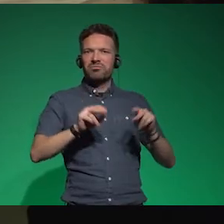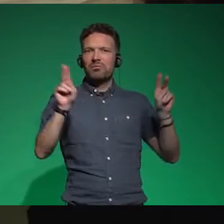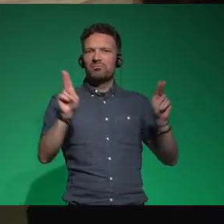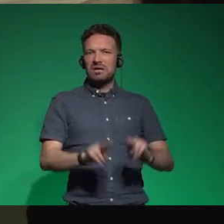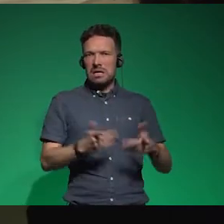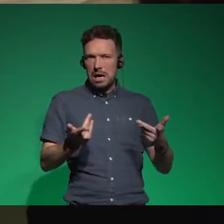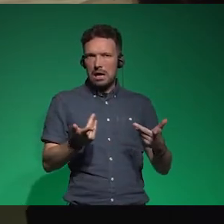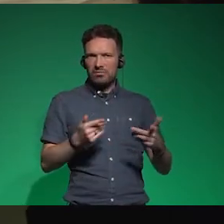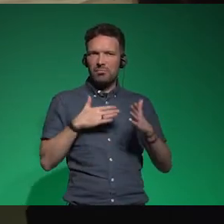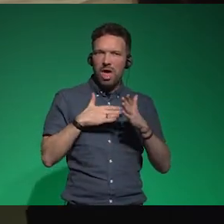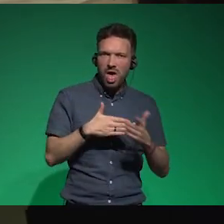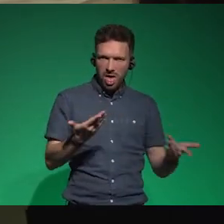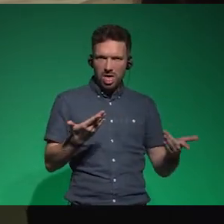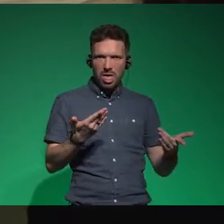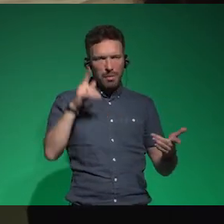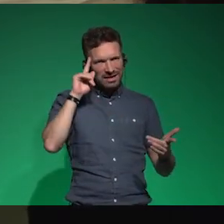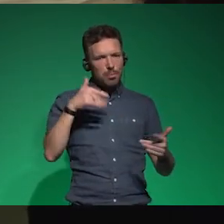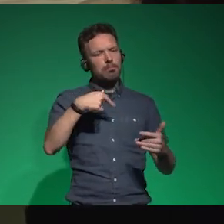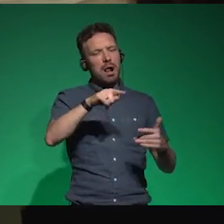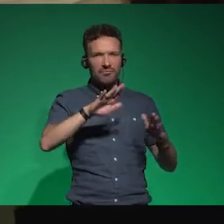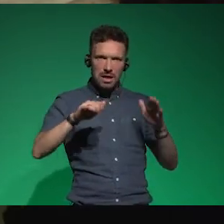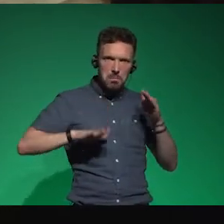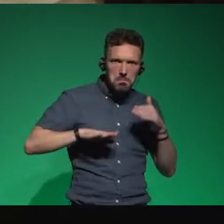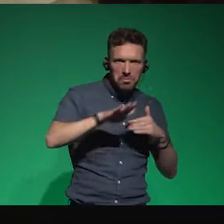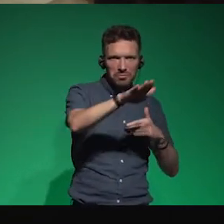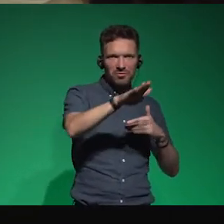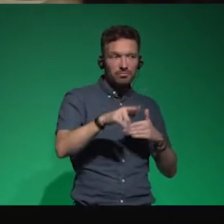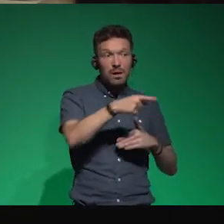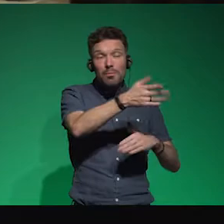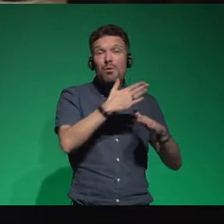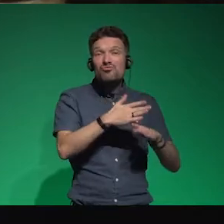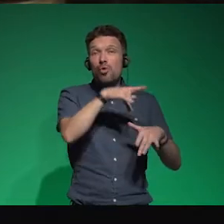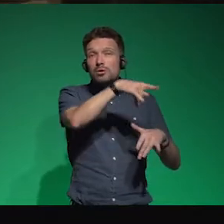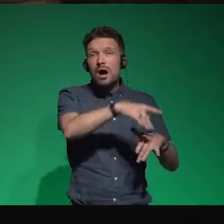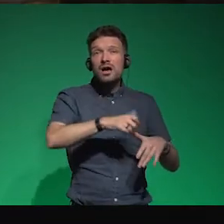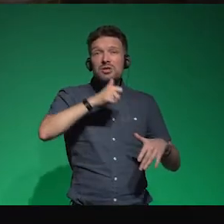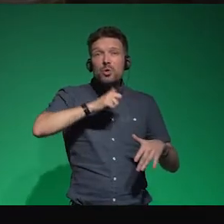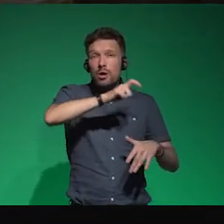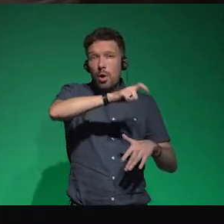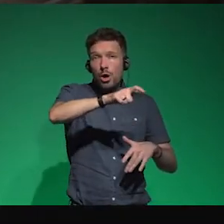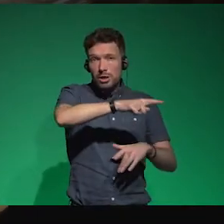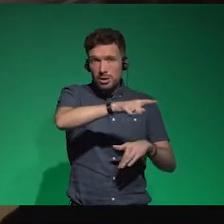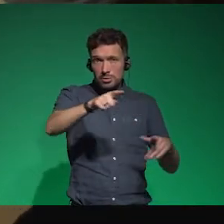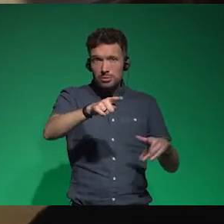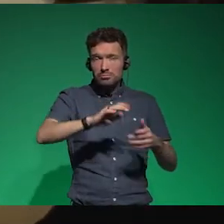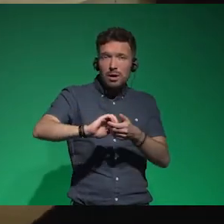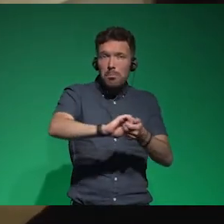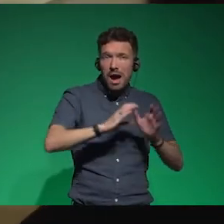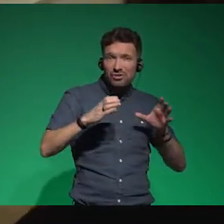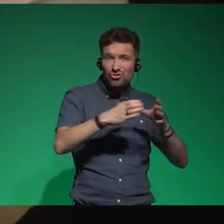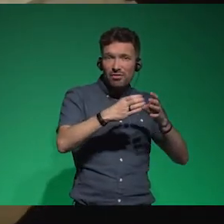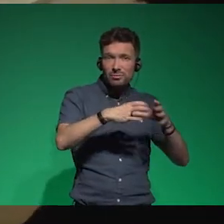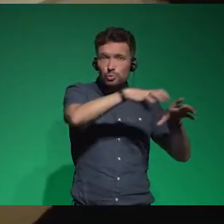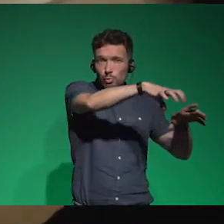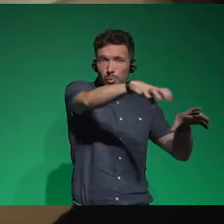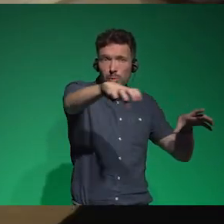from people, young communities, to organize art and cultural event in an area that close to the national parks. For your information,